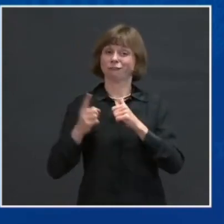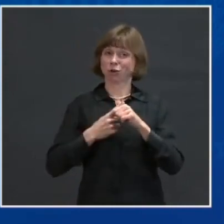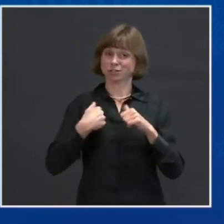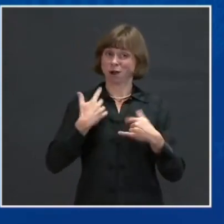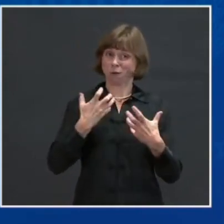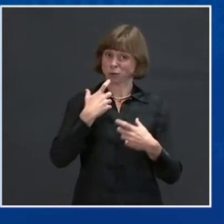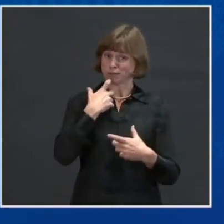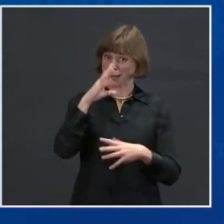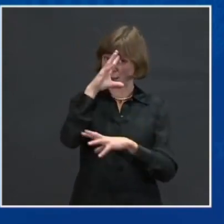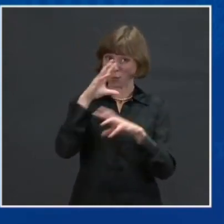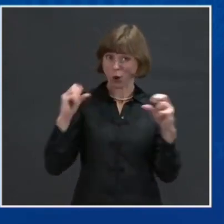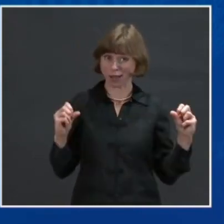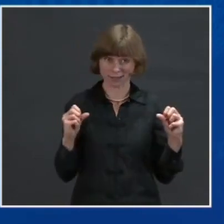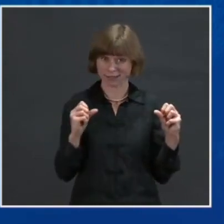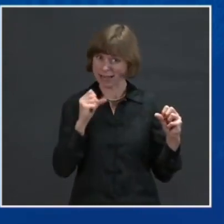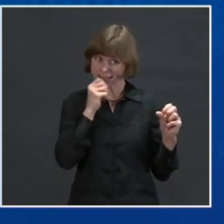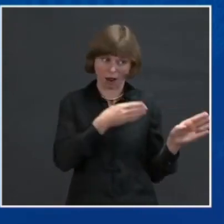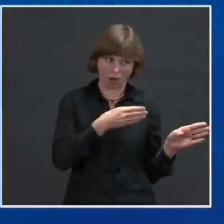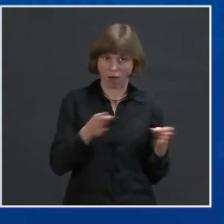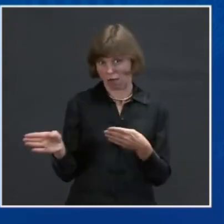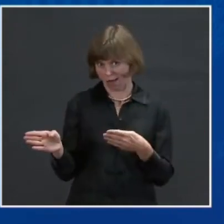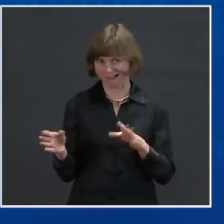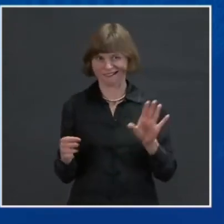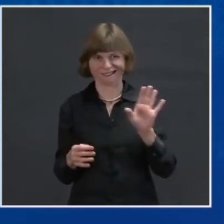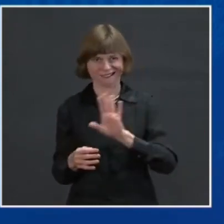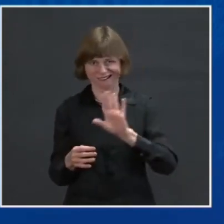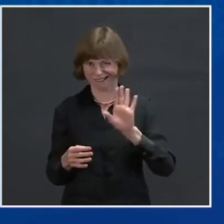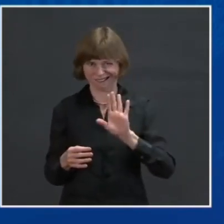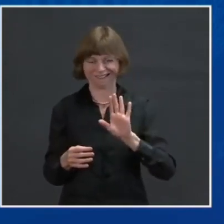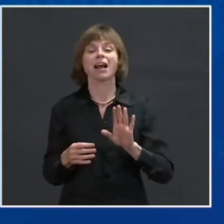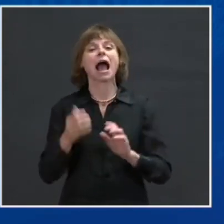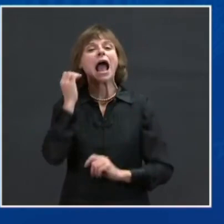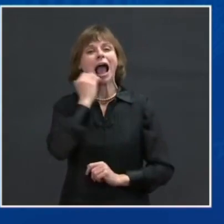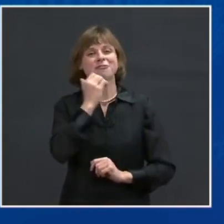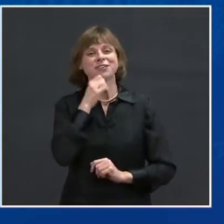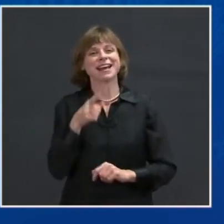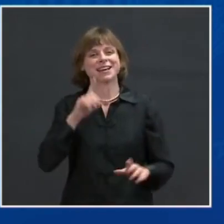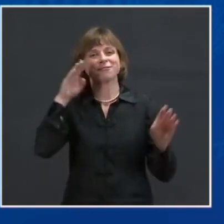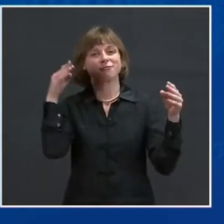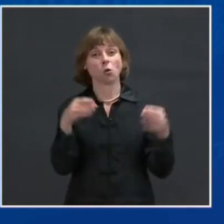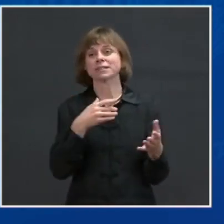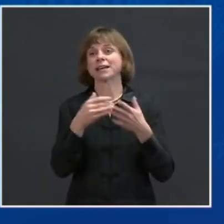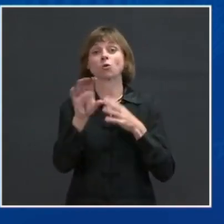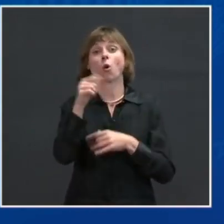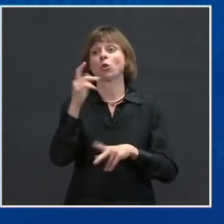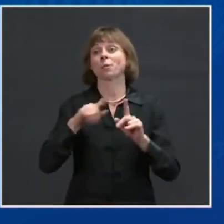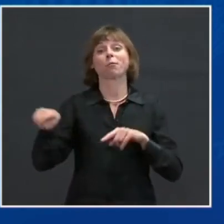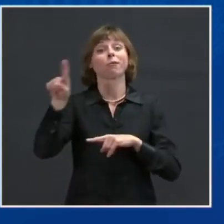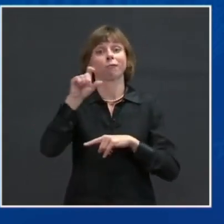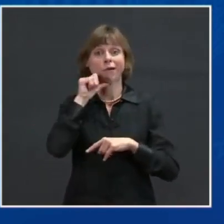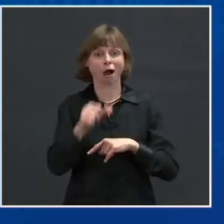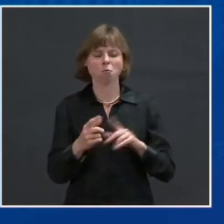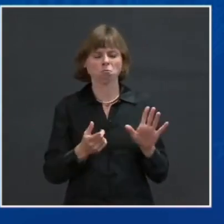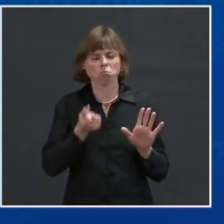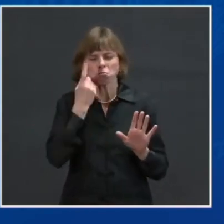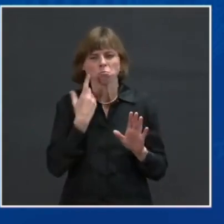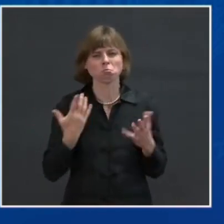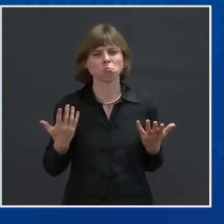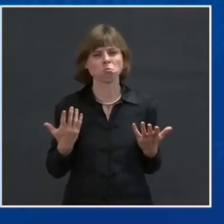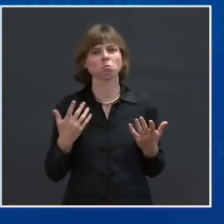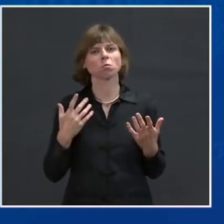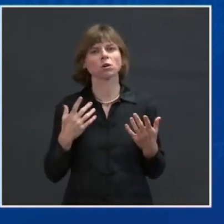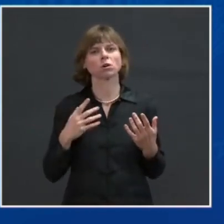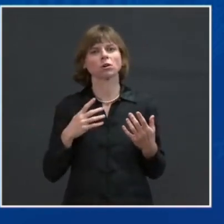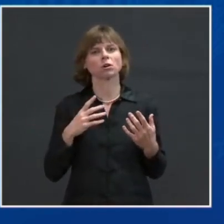the president has not shifting gears. He has been focused every single day, even as others have not, which is understandable, on